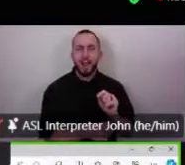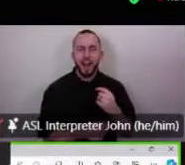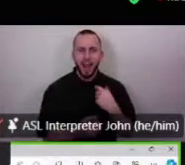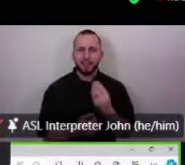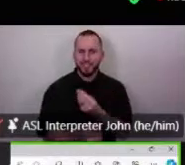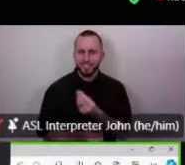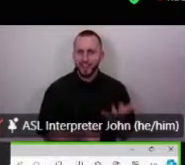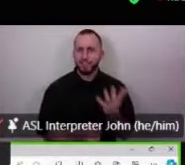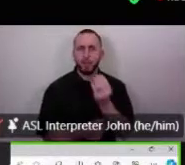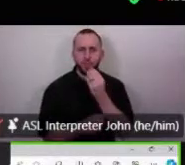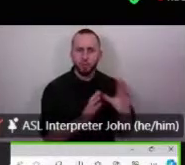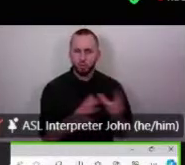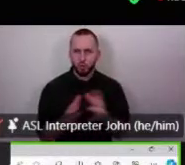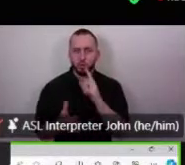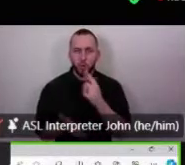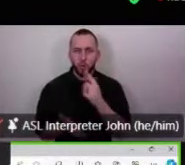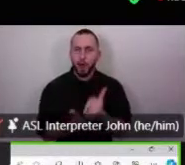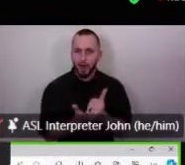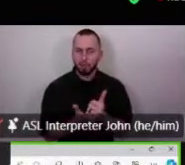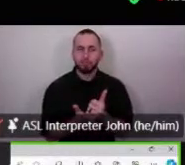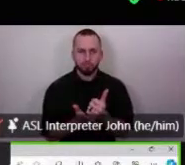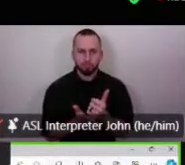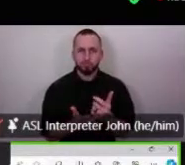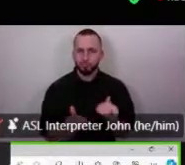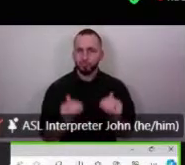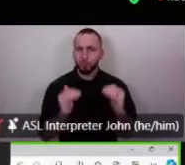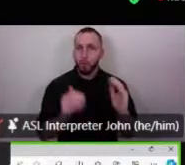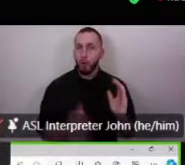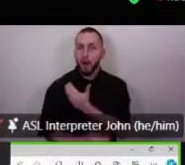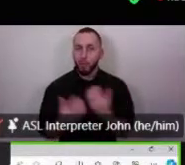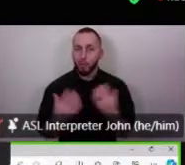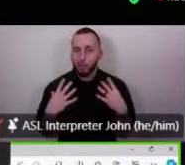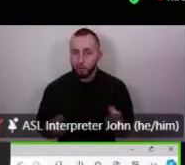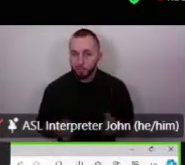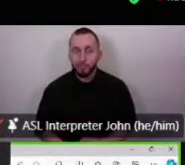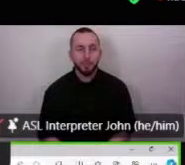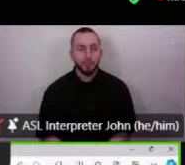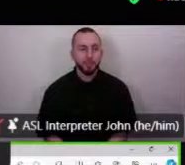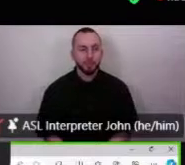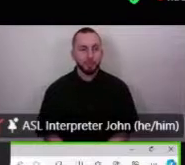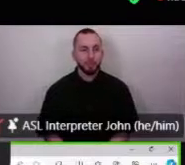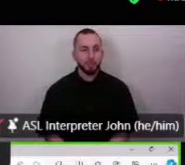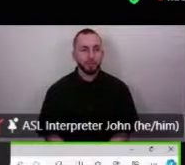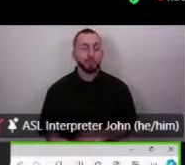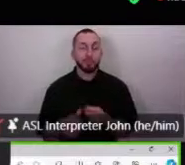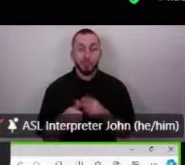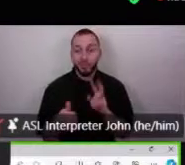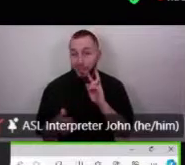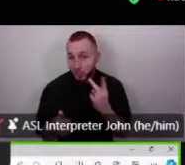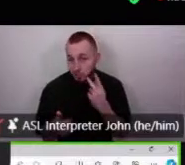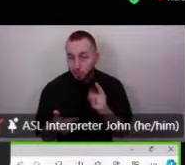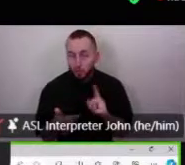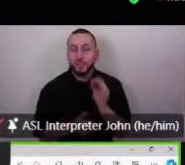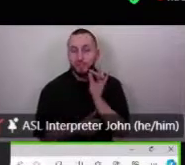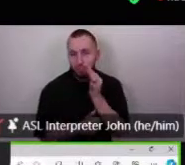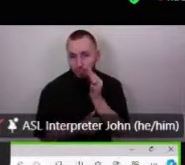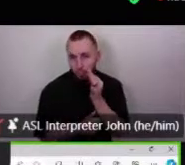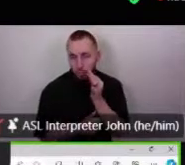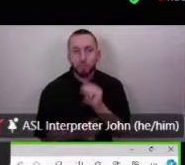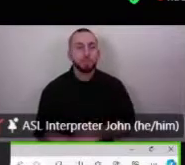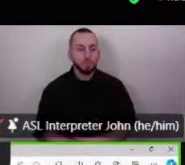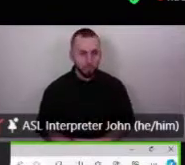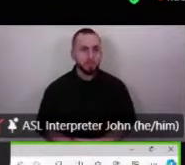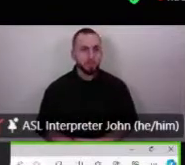intake of nutrients that promote our health and well-being. This includes vegetables and fruit. And